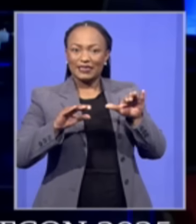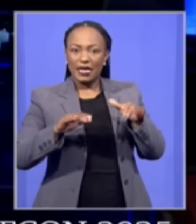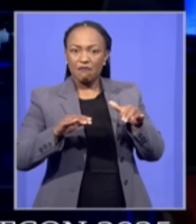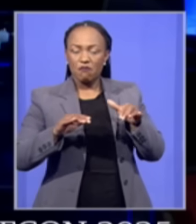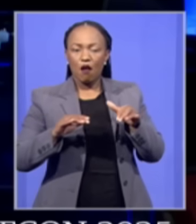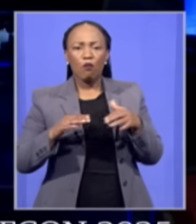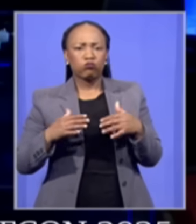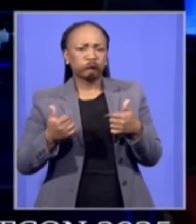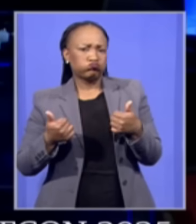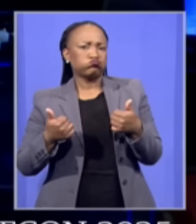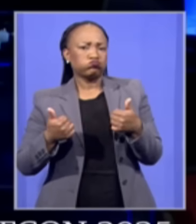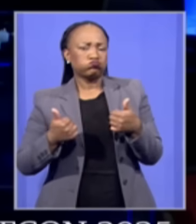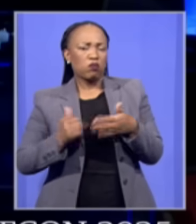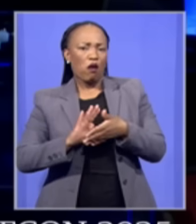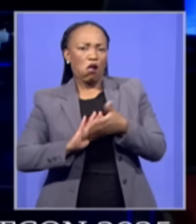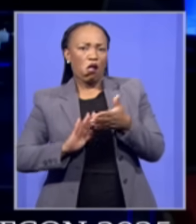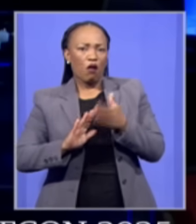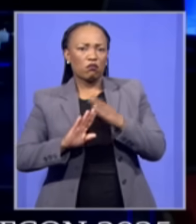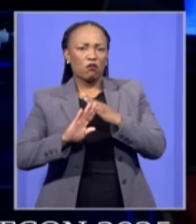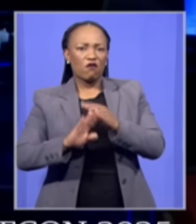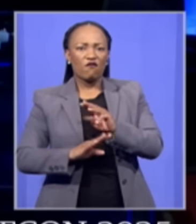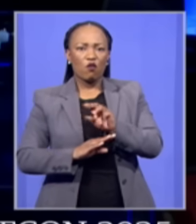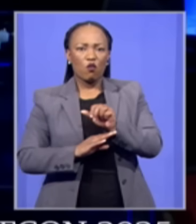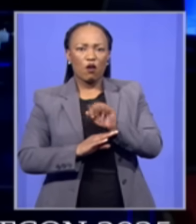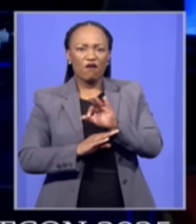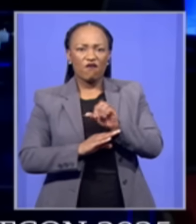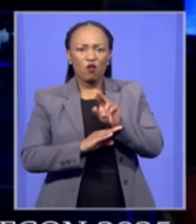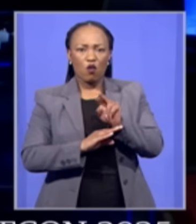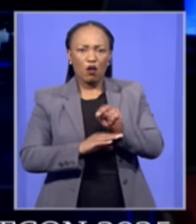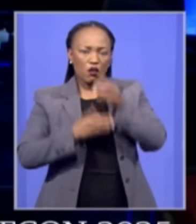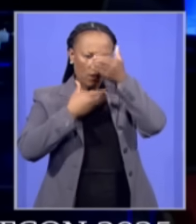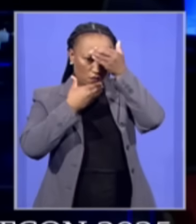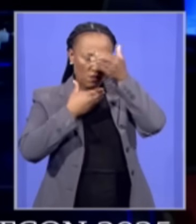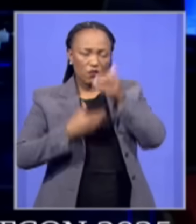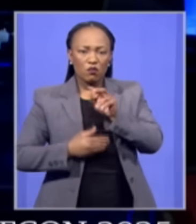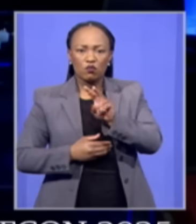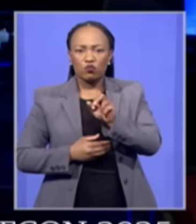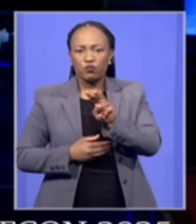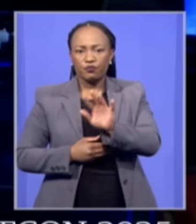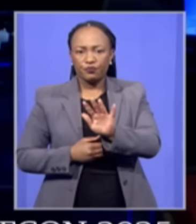tlhodisanong ya bompudi ba matjhaba ya basadi ya WAFCON Morocco 2025.